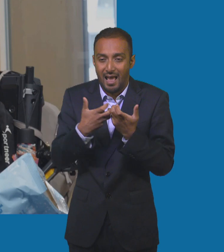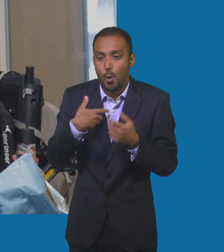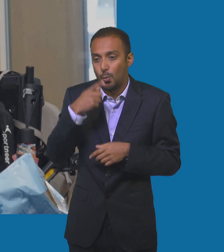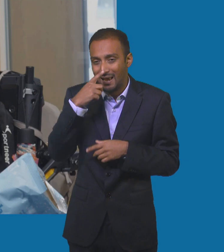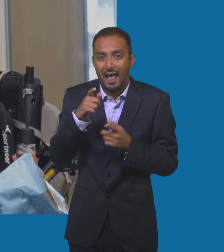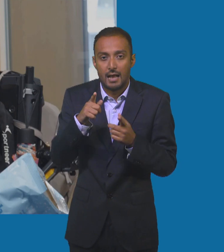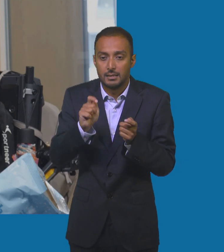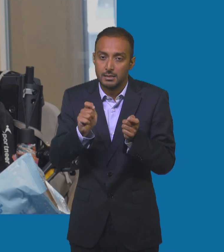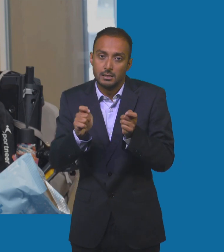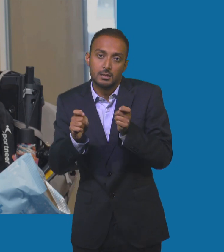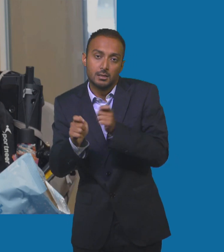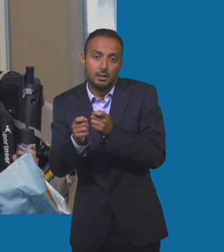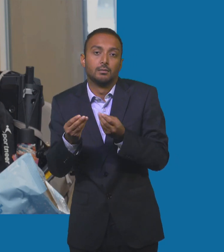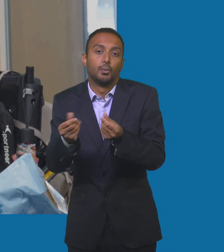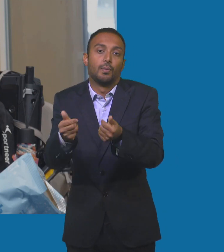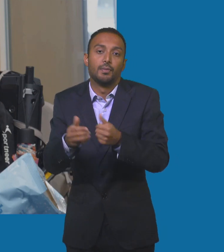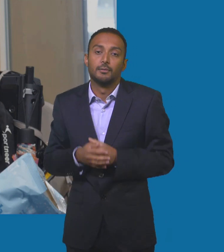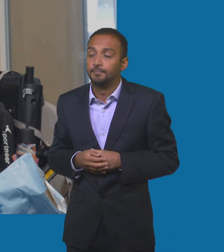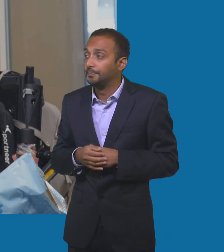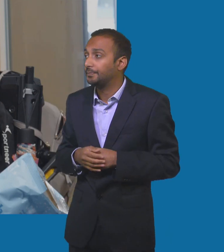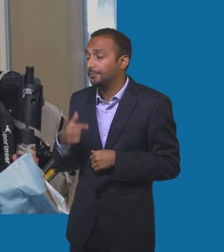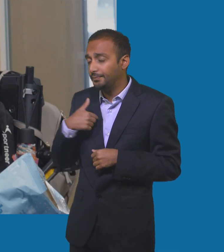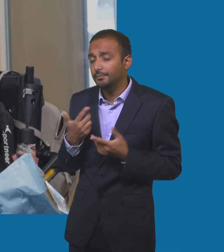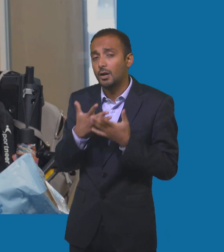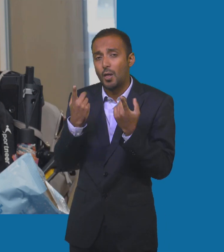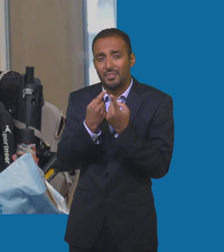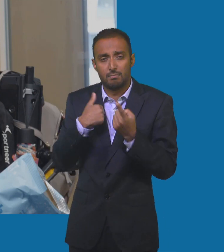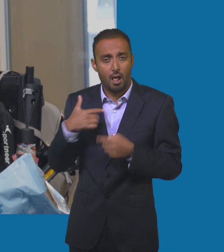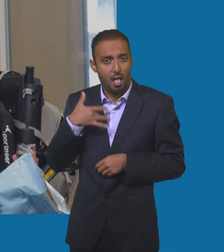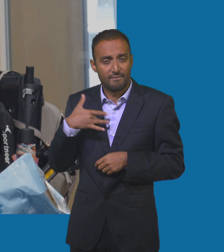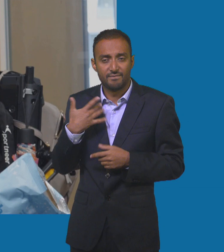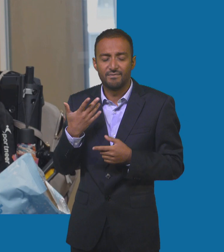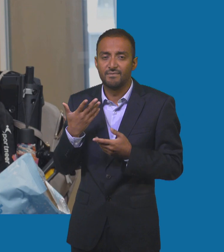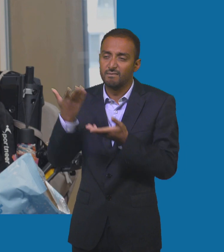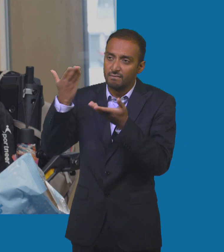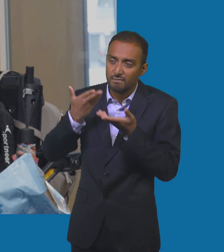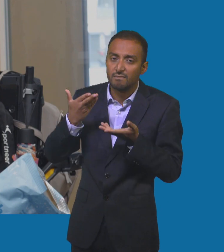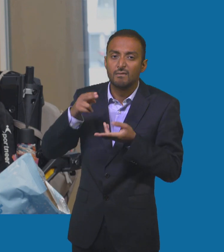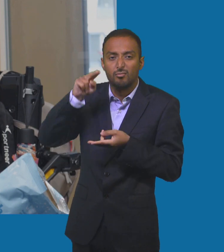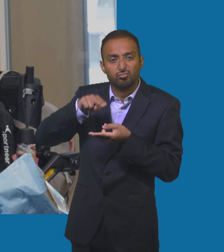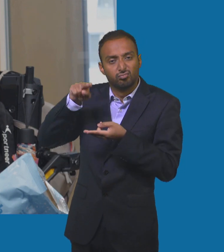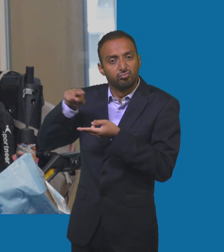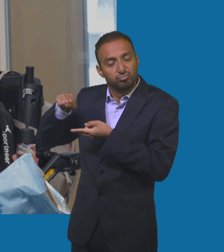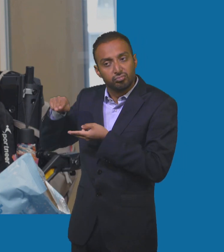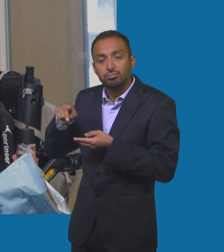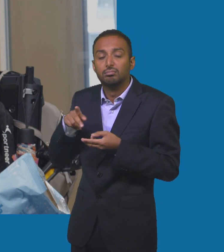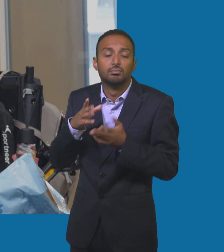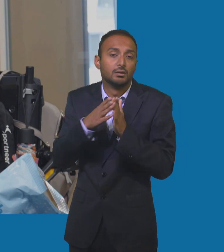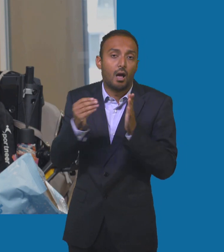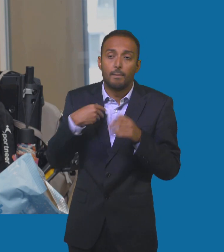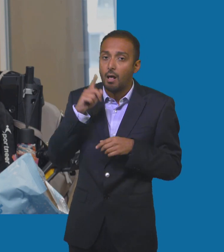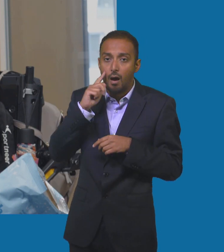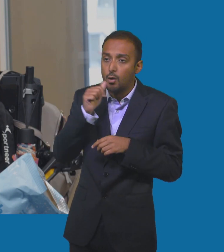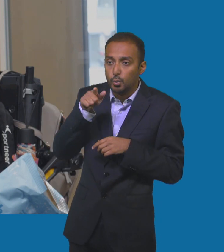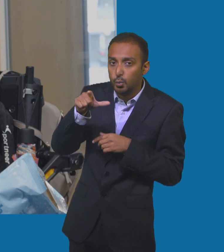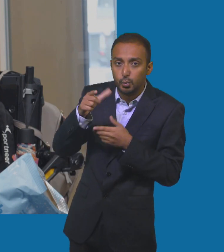I have a lot of things in my life where I get concessions. So when I can't always use facilities or when I'm at a disadvantage.